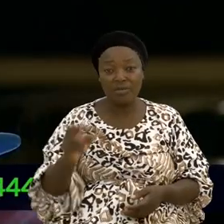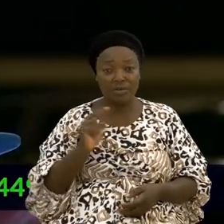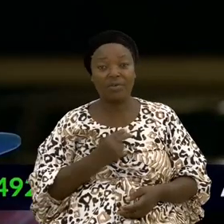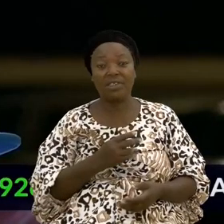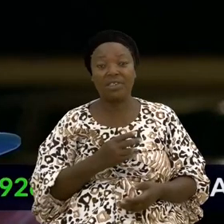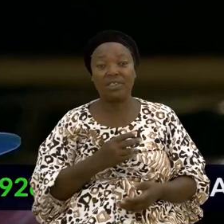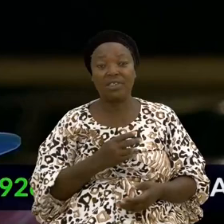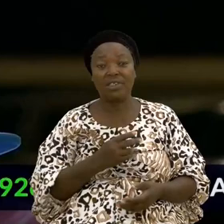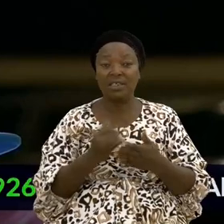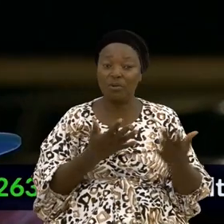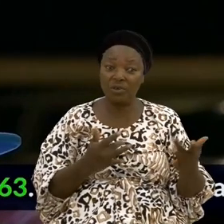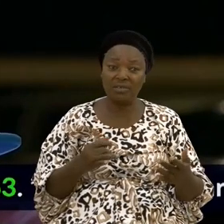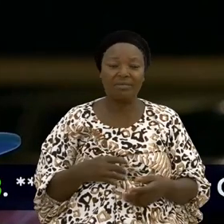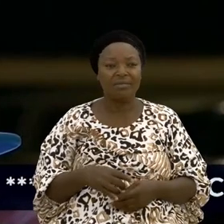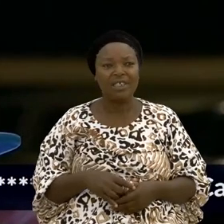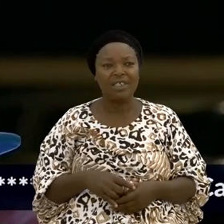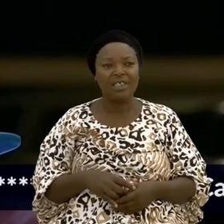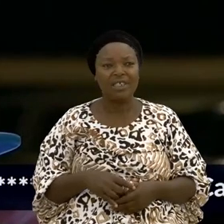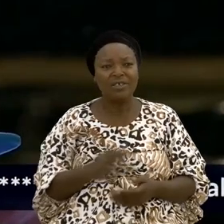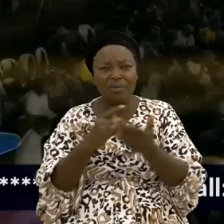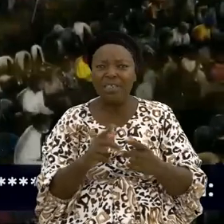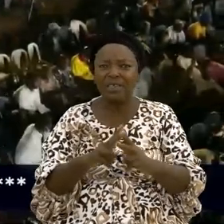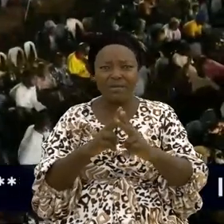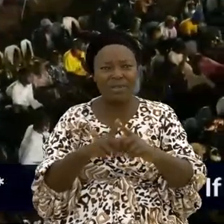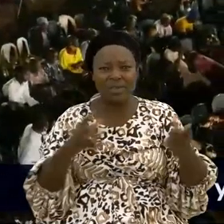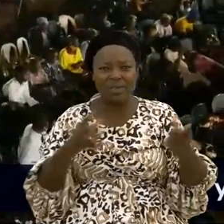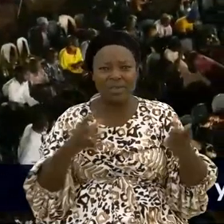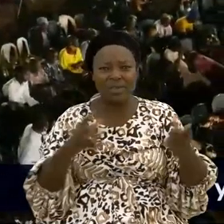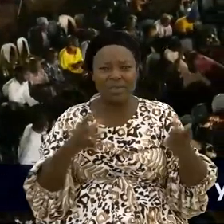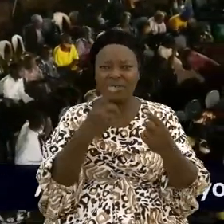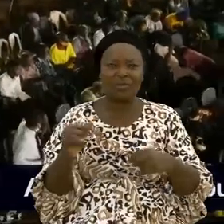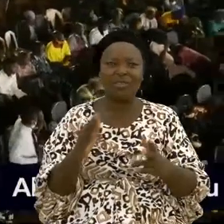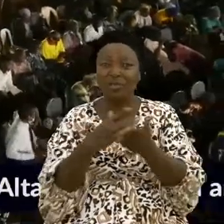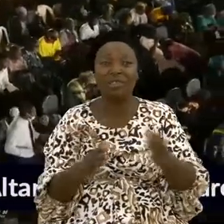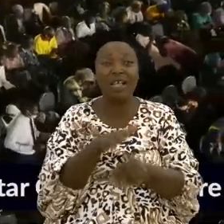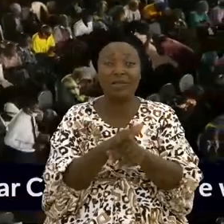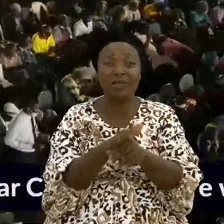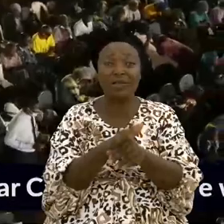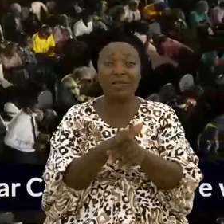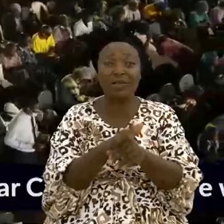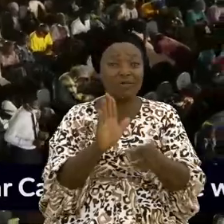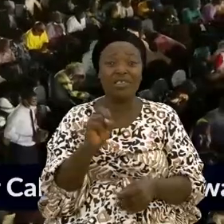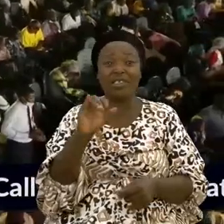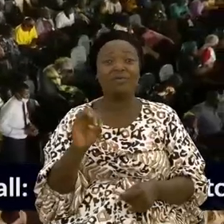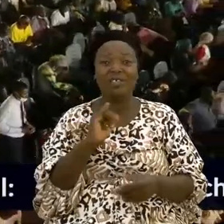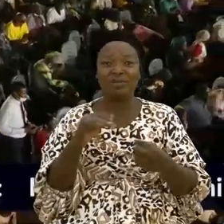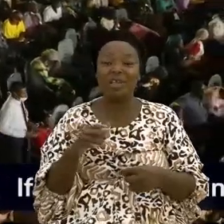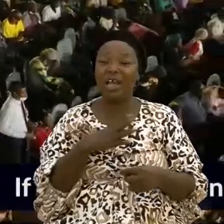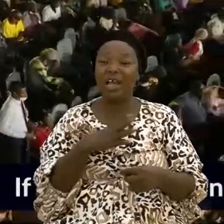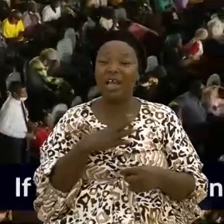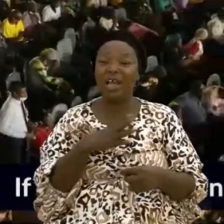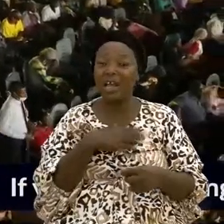coming. Something explosive. Today is today. God is going to show us